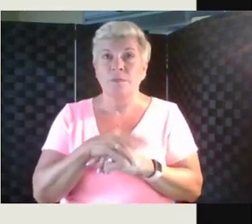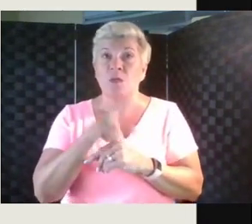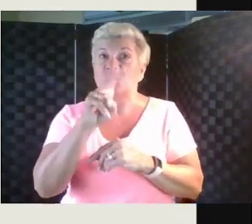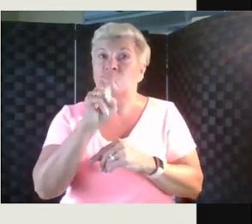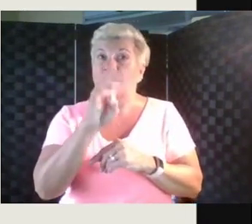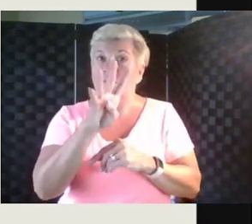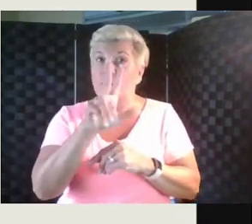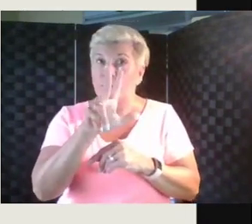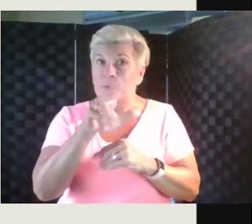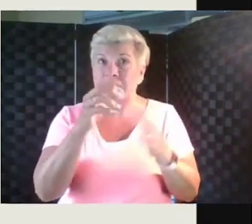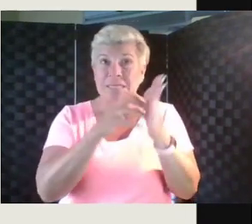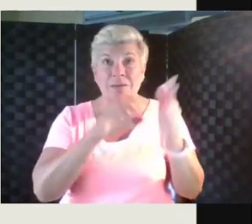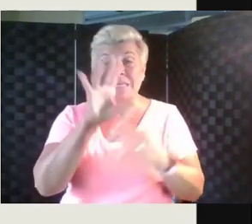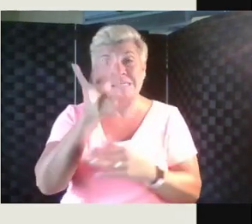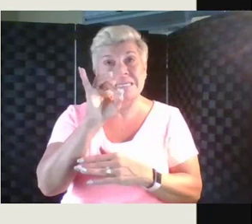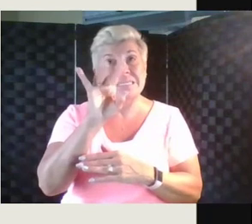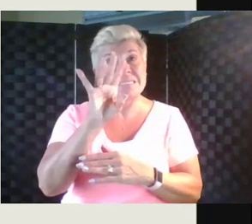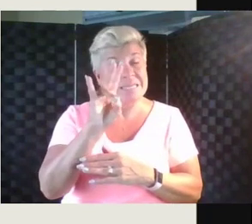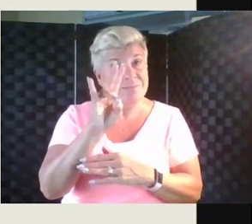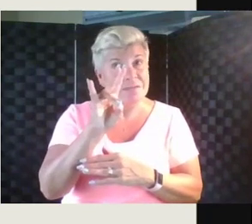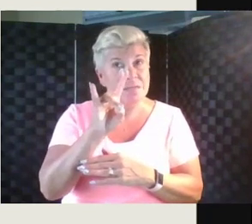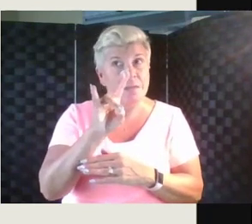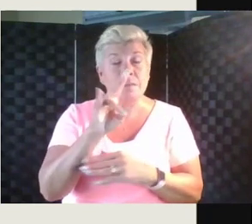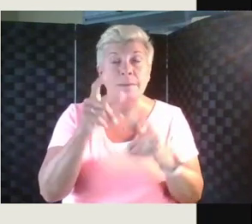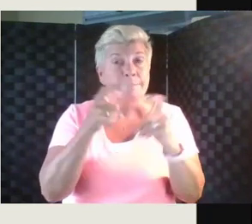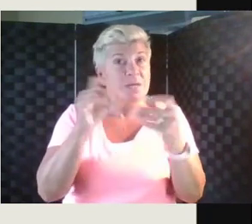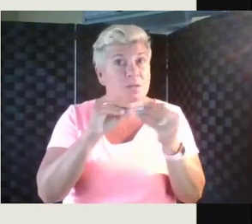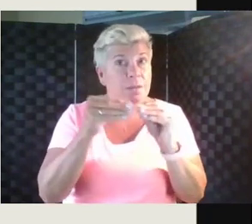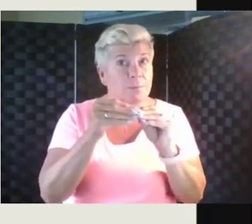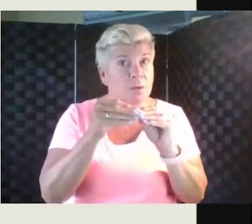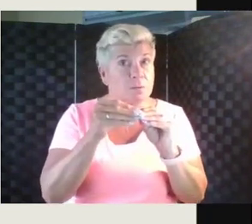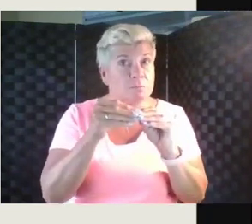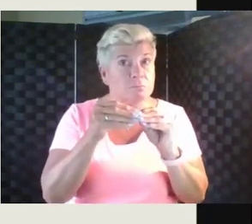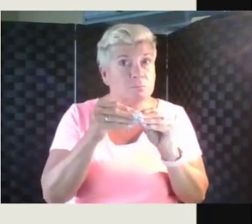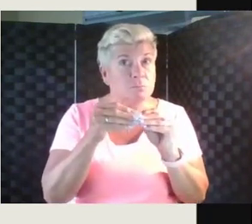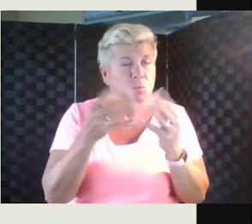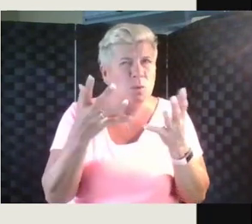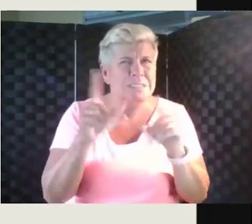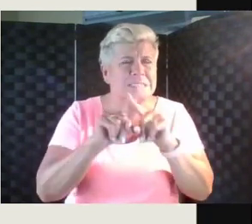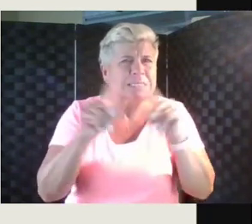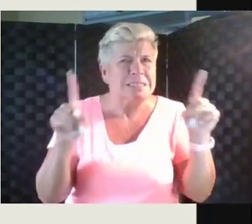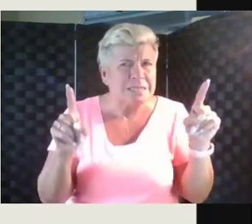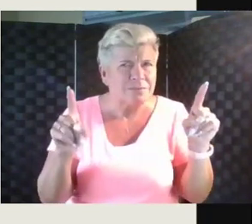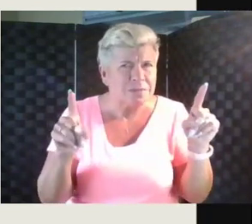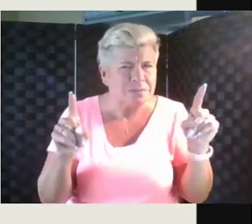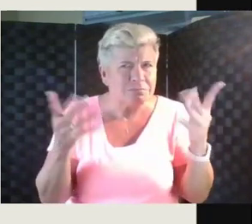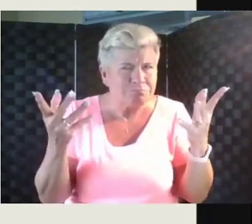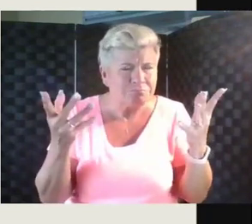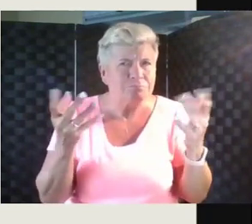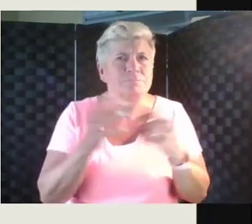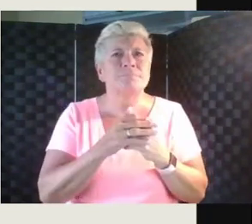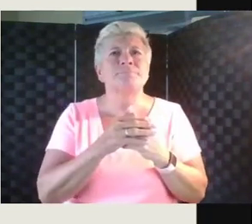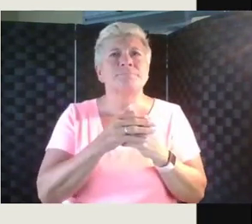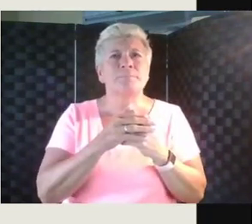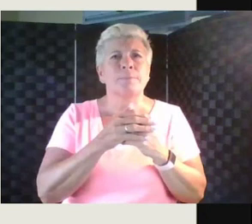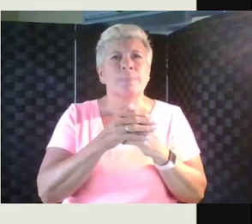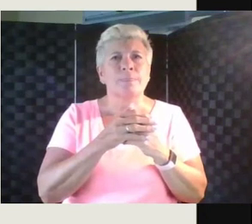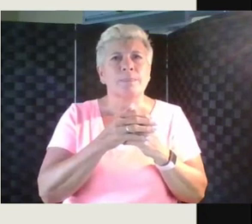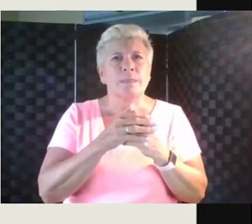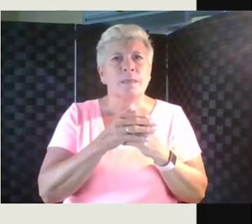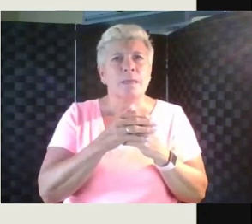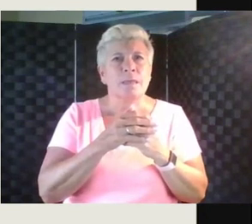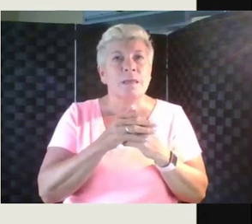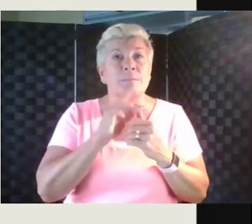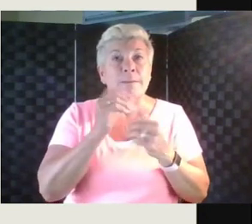You can use the same method to find the distance between larger numbers. Let's say I want to find the difference when I subtract 87 from 243. I